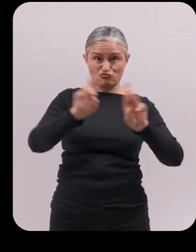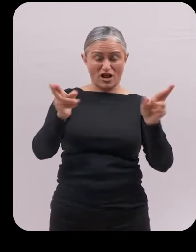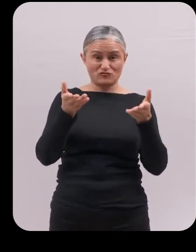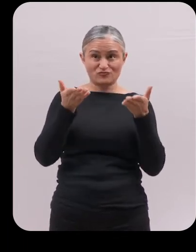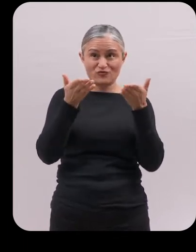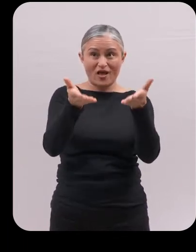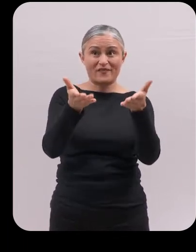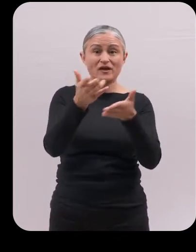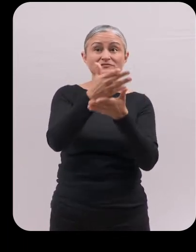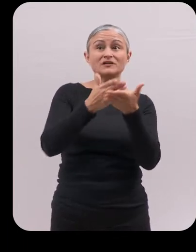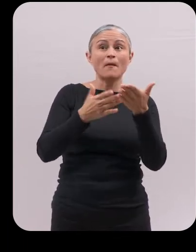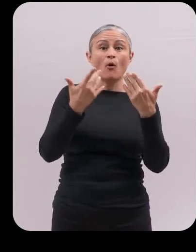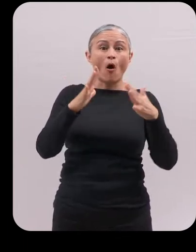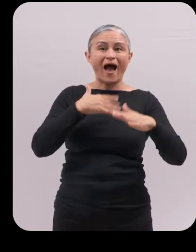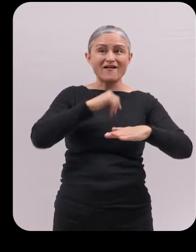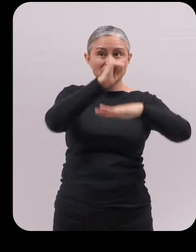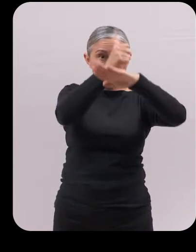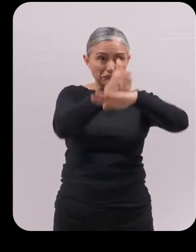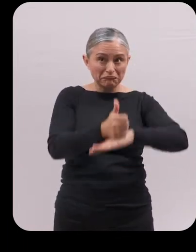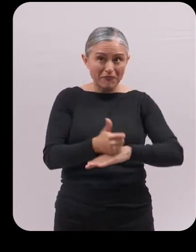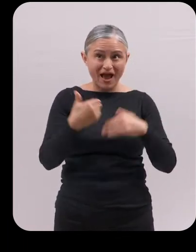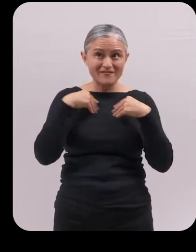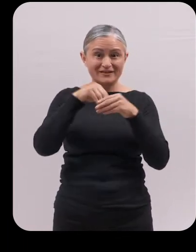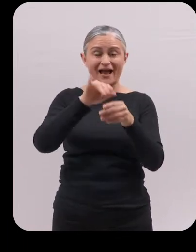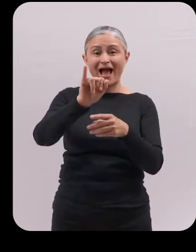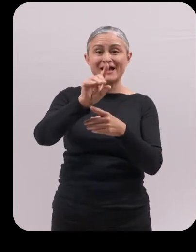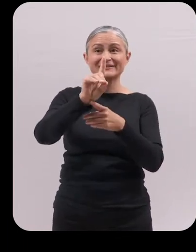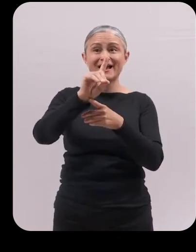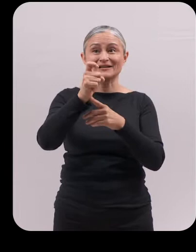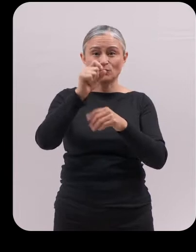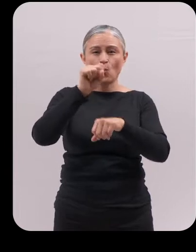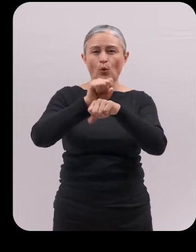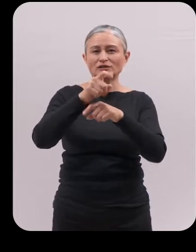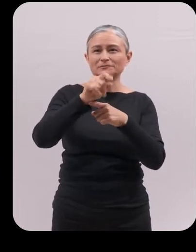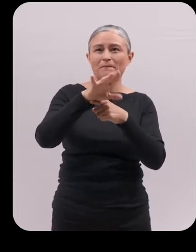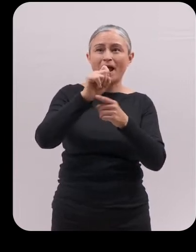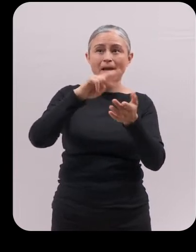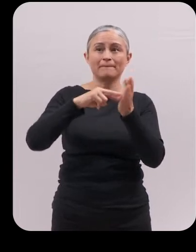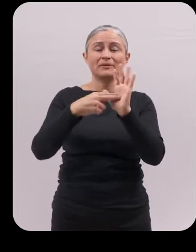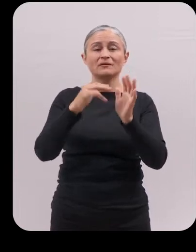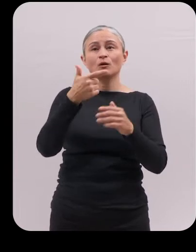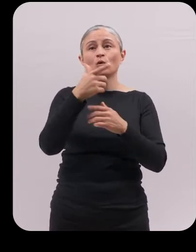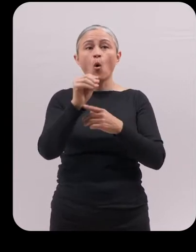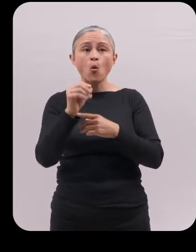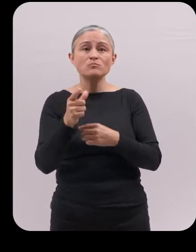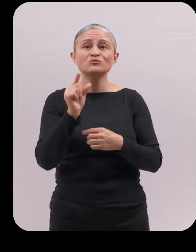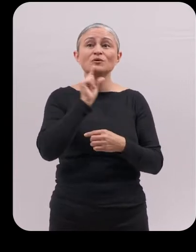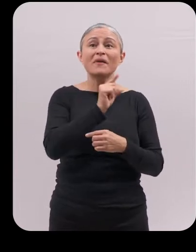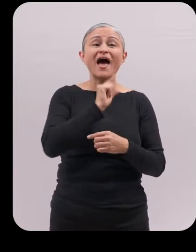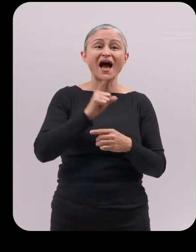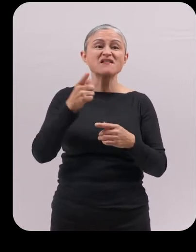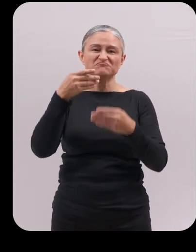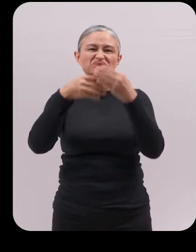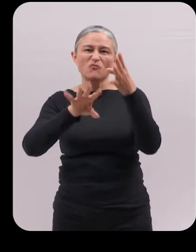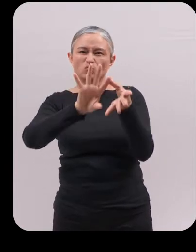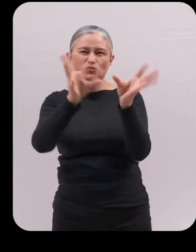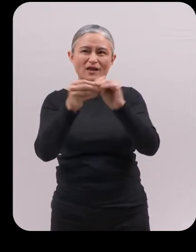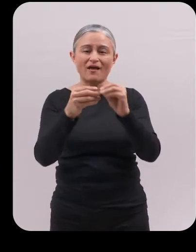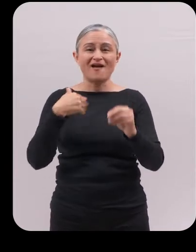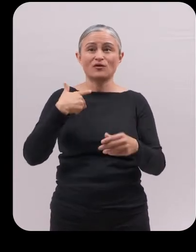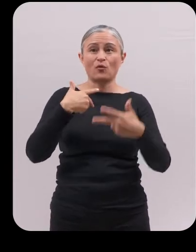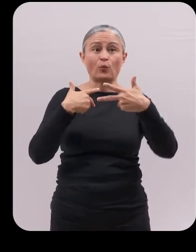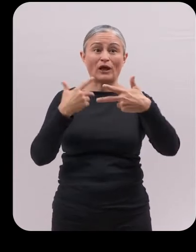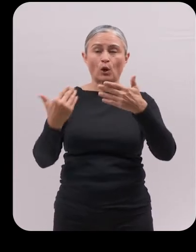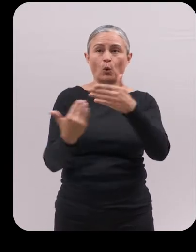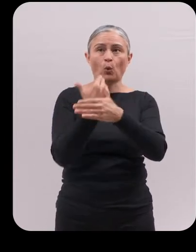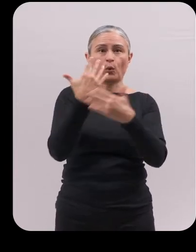already configured in the IDX workspace, like Go, Gemini, and others. And now, there are 3 new integrations to